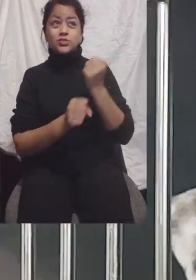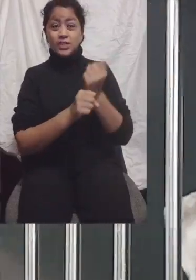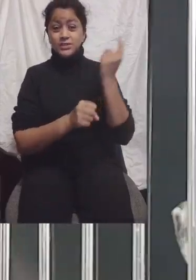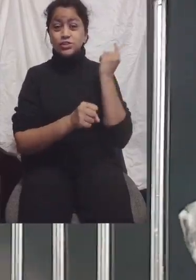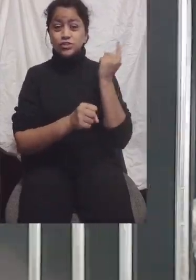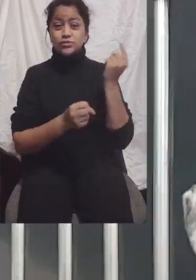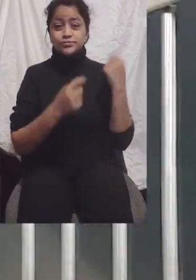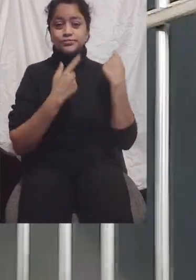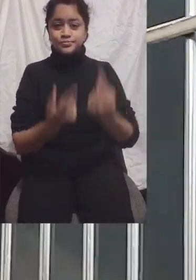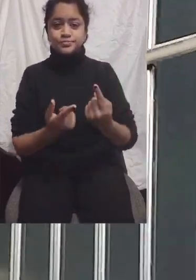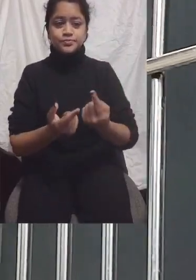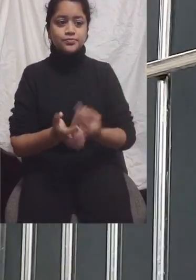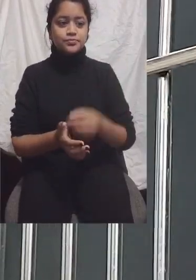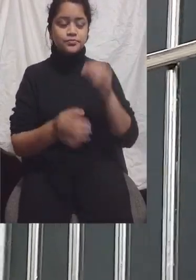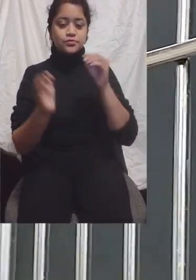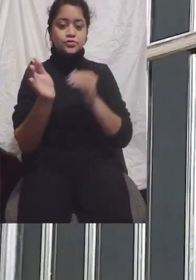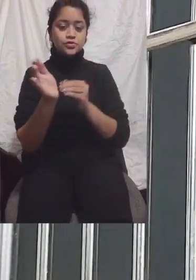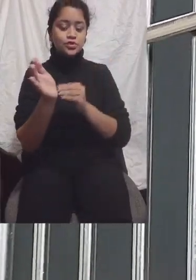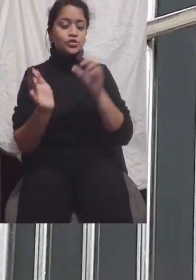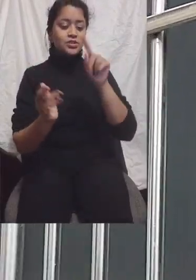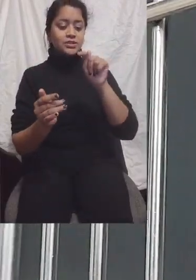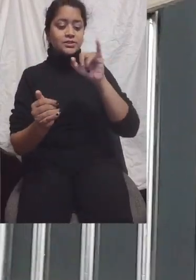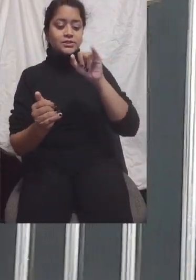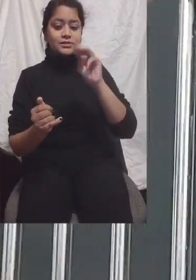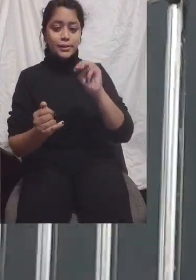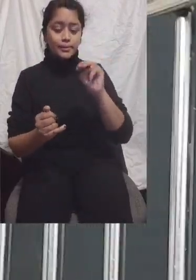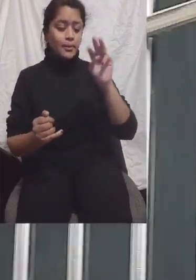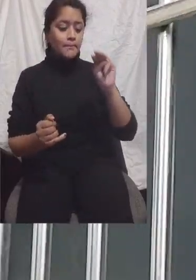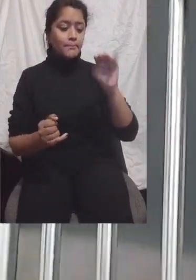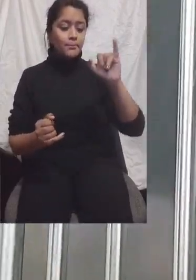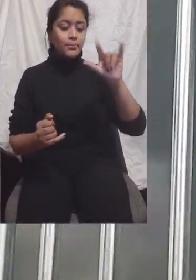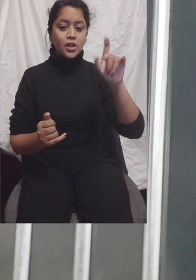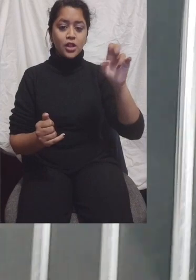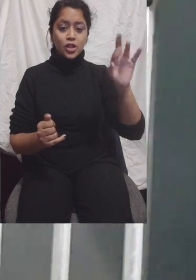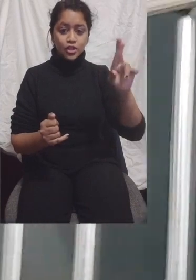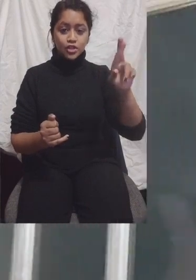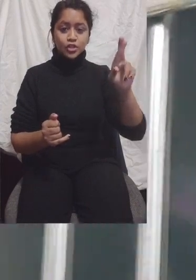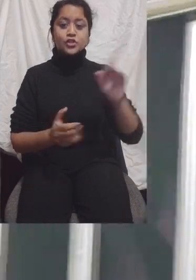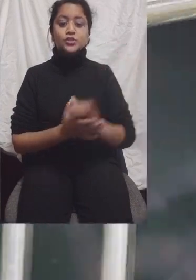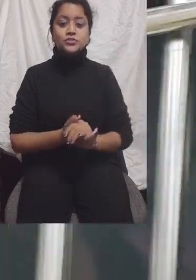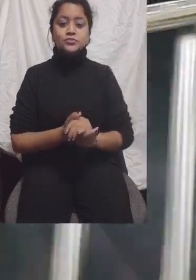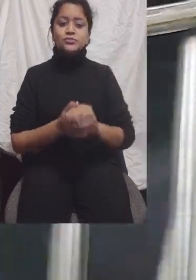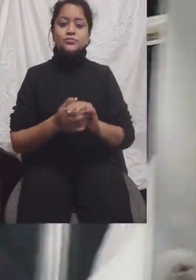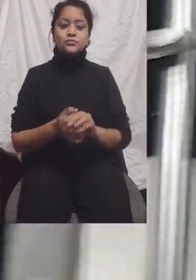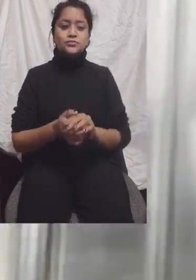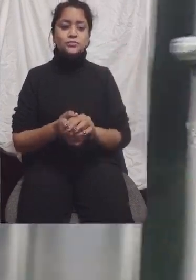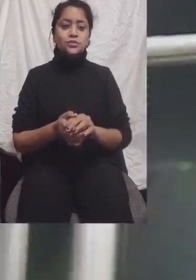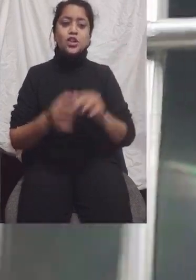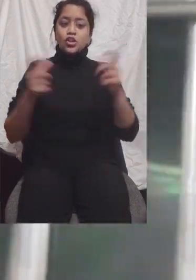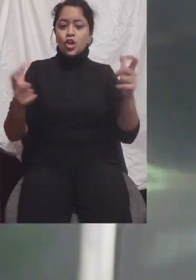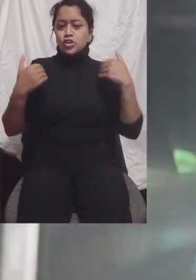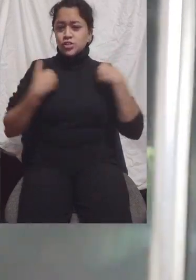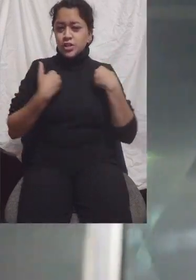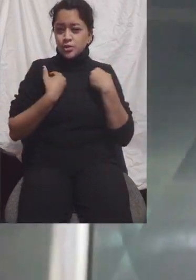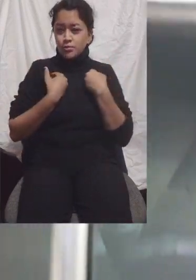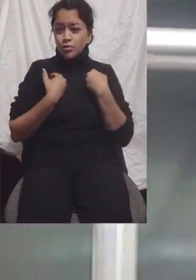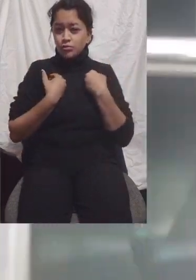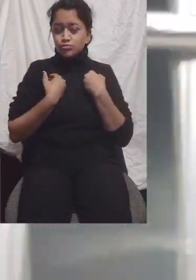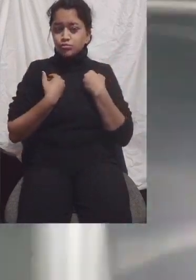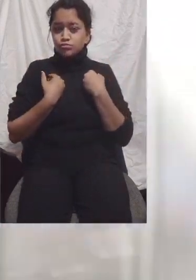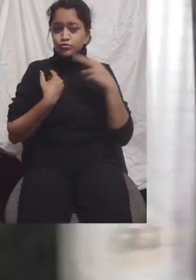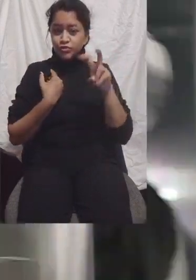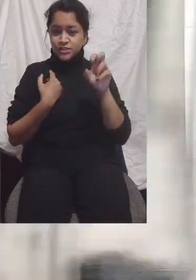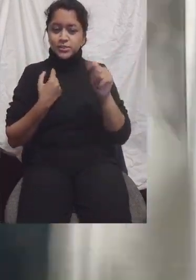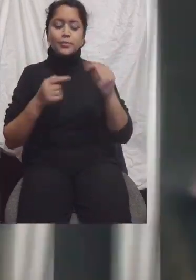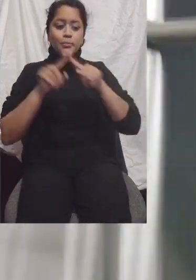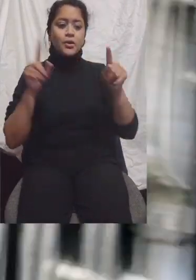of last year, Dr. Tim Miller. He's a retired large animal veterinarian, but he saw that what we were trying to